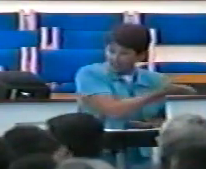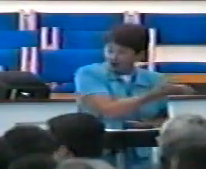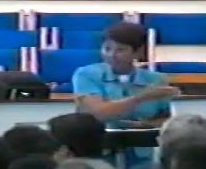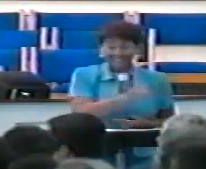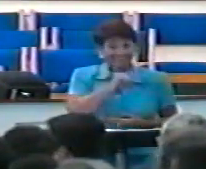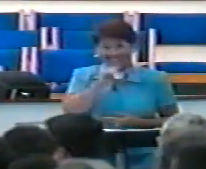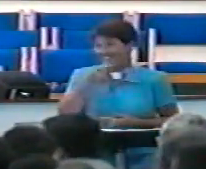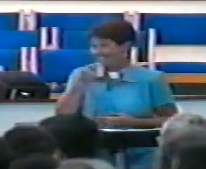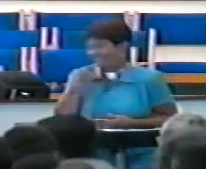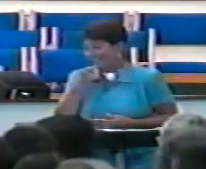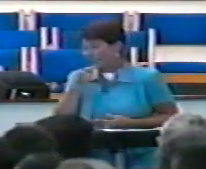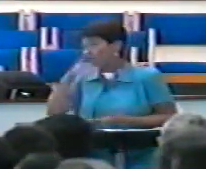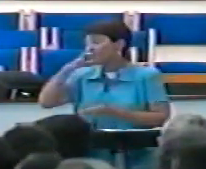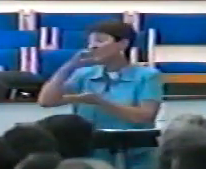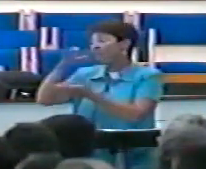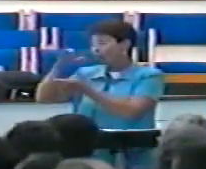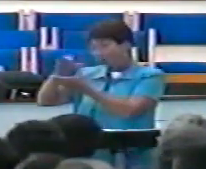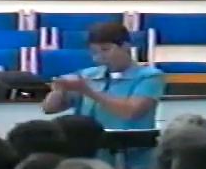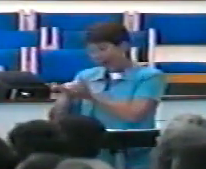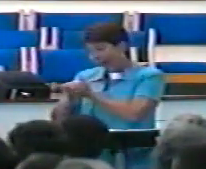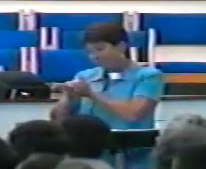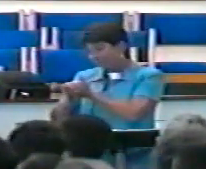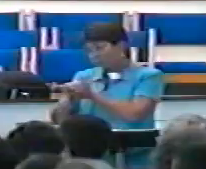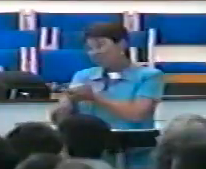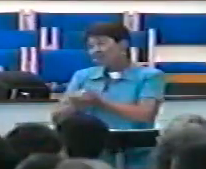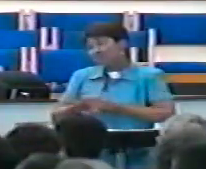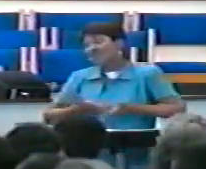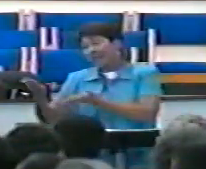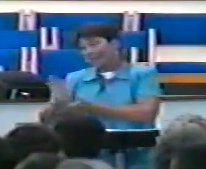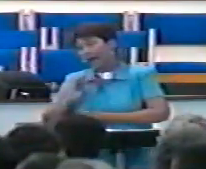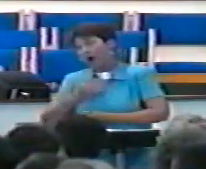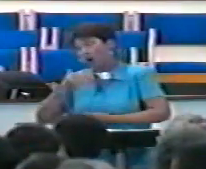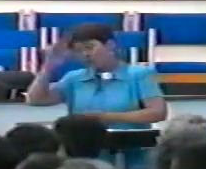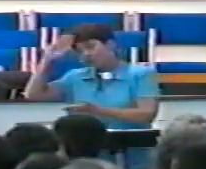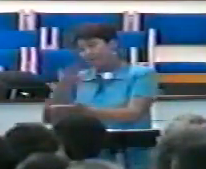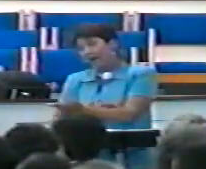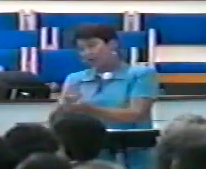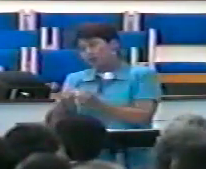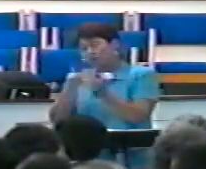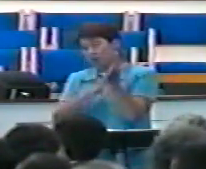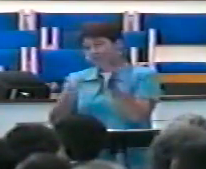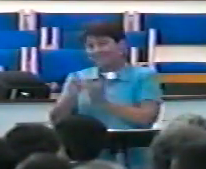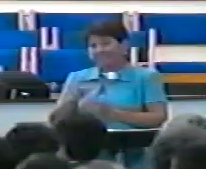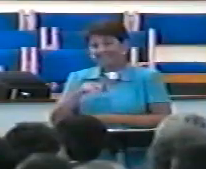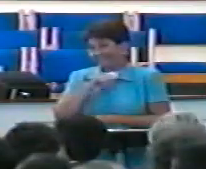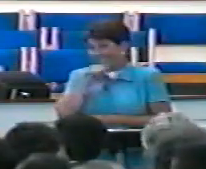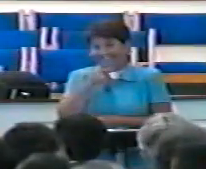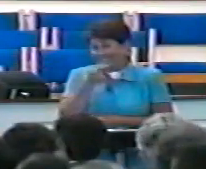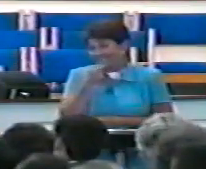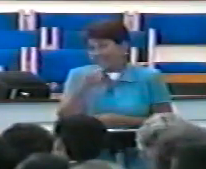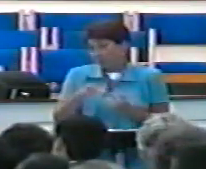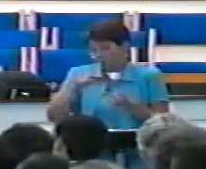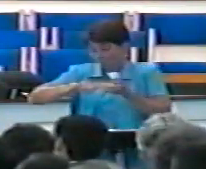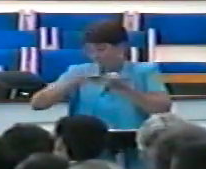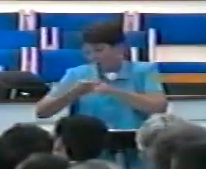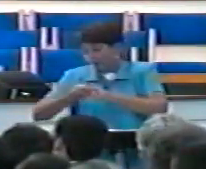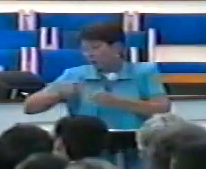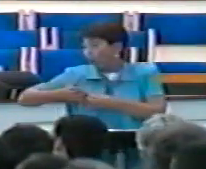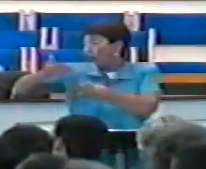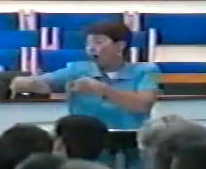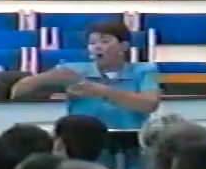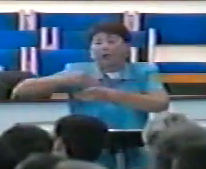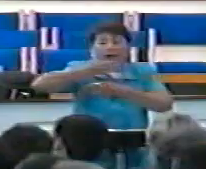our boy to Jesus." He didn't say to a friend or a neighbor, "I hear you're going to see Jesus. Would you take my boy to Jesus?